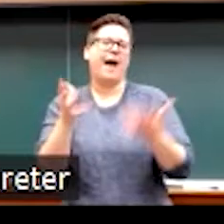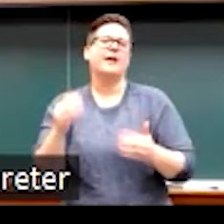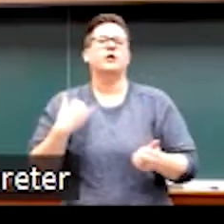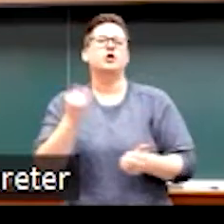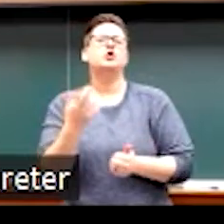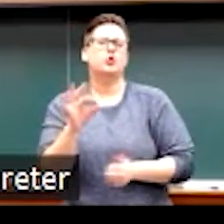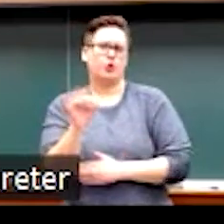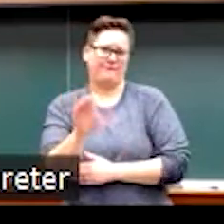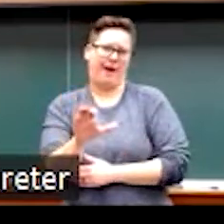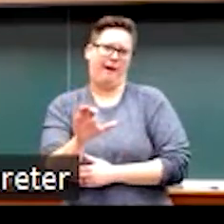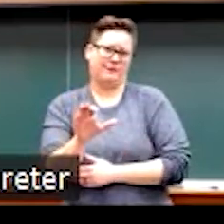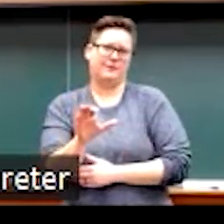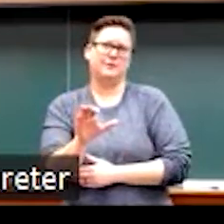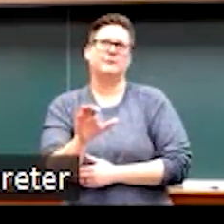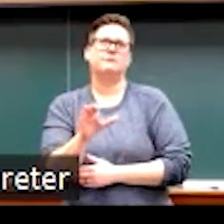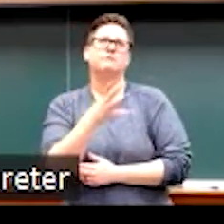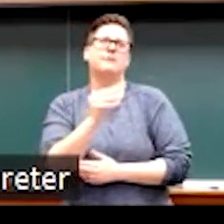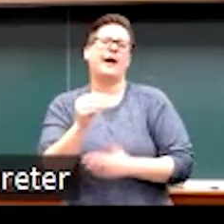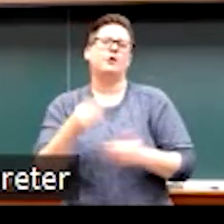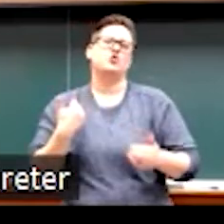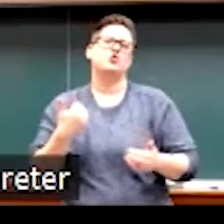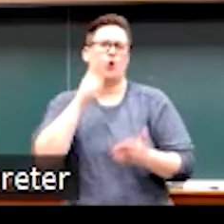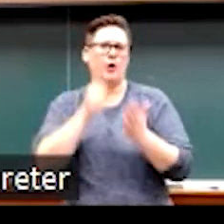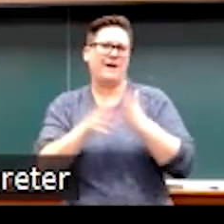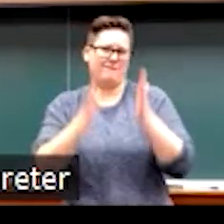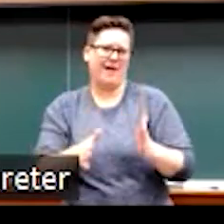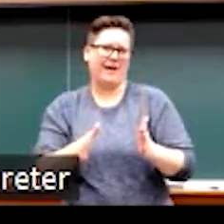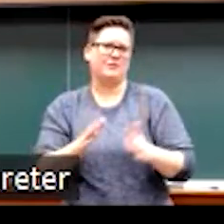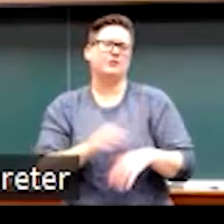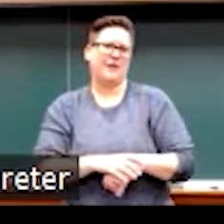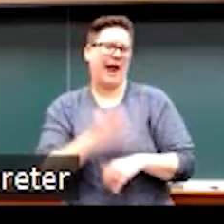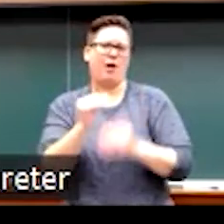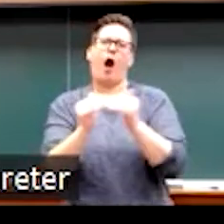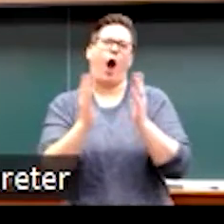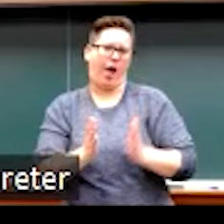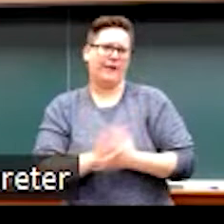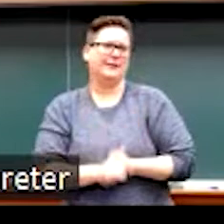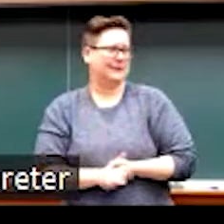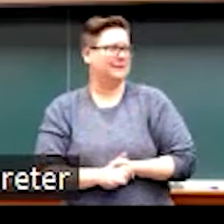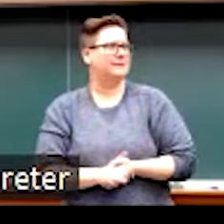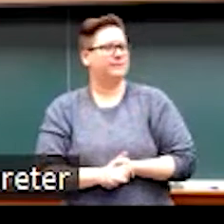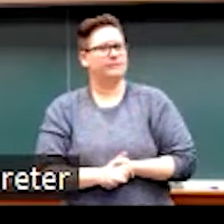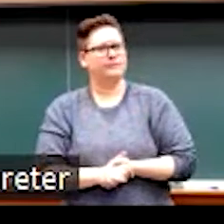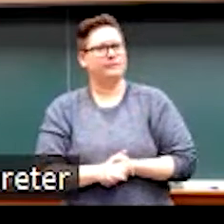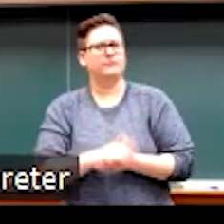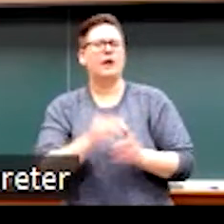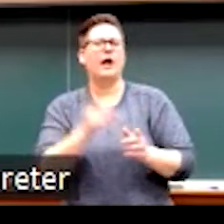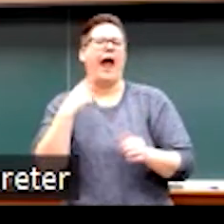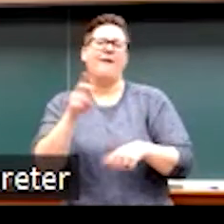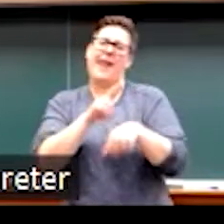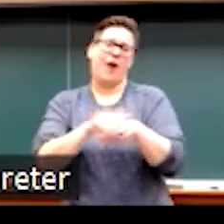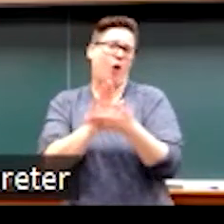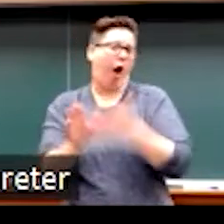junior faculty and investigators at Meharry College, a historical Black college in Nashville, Tennessee. I